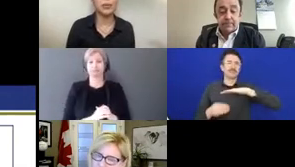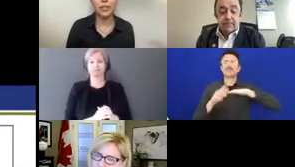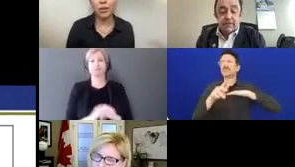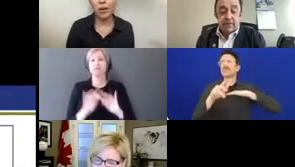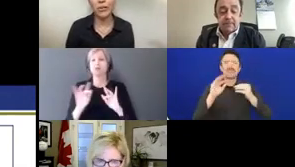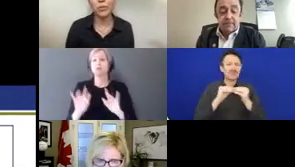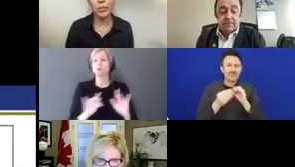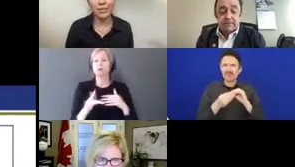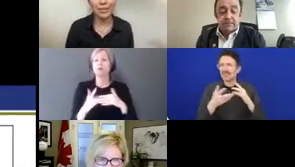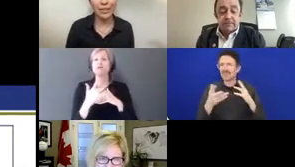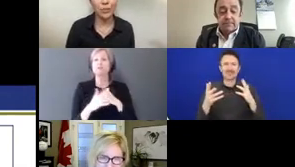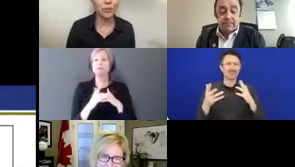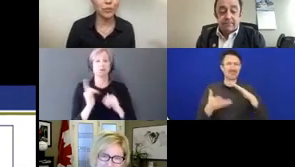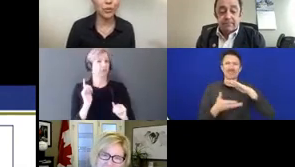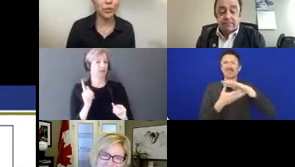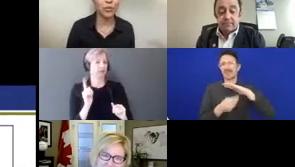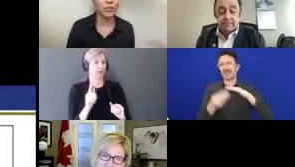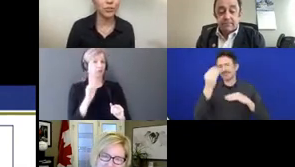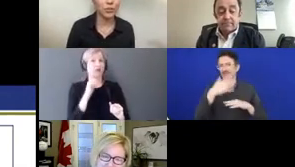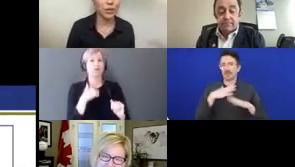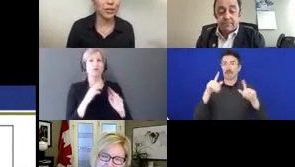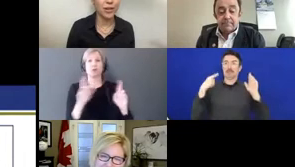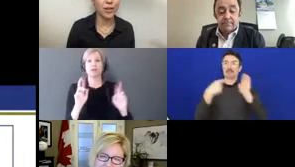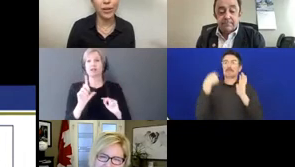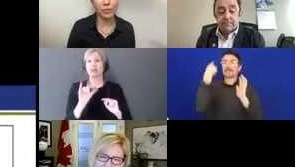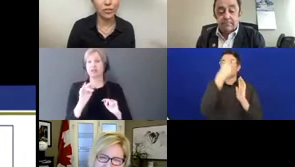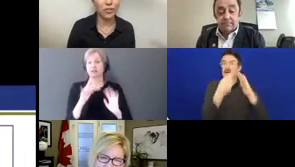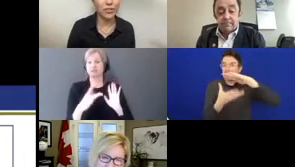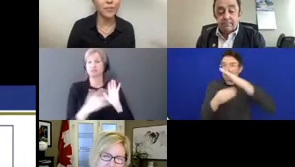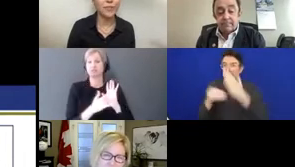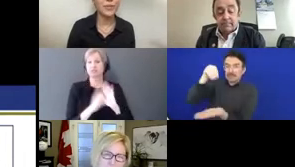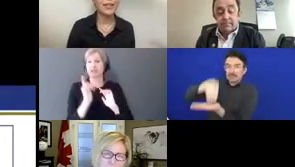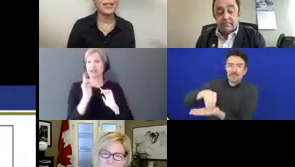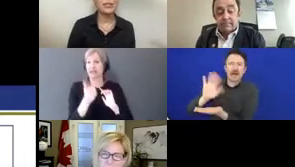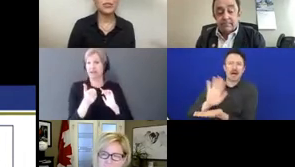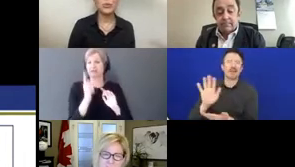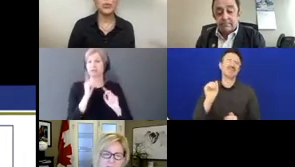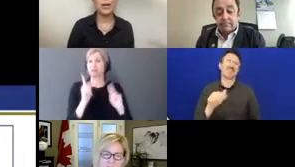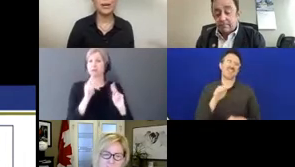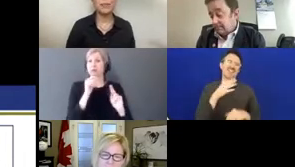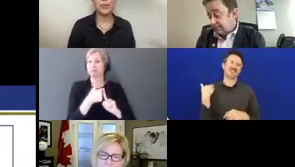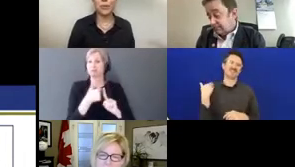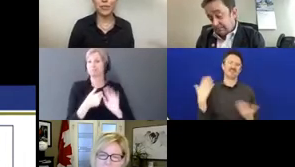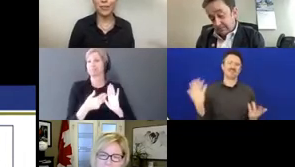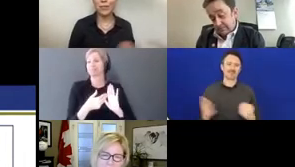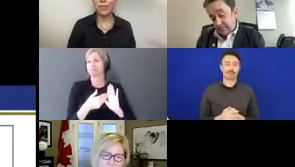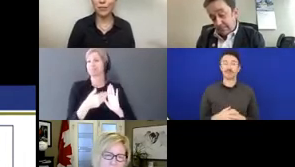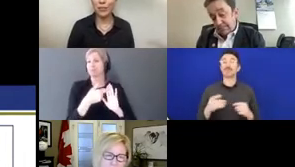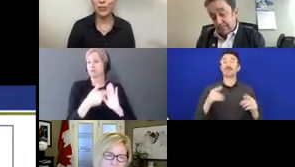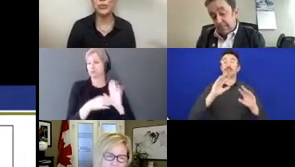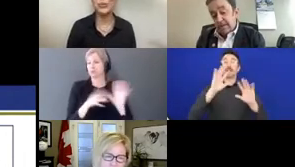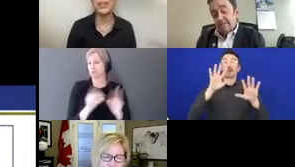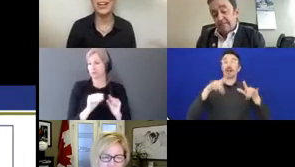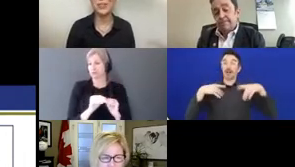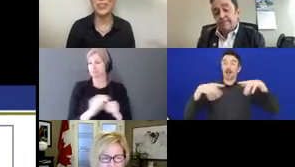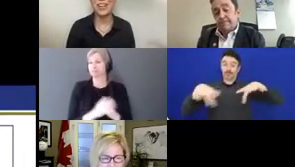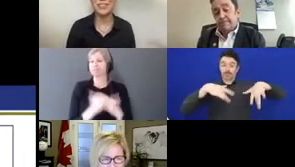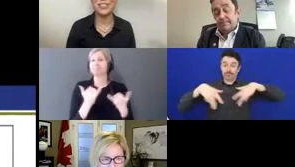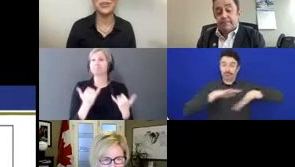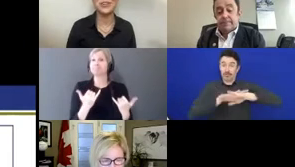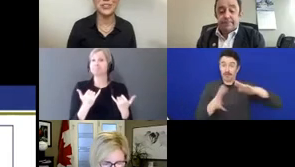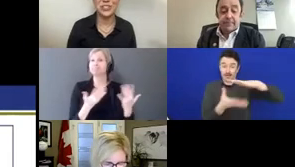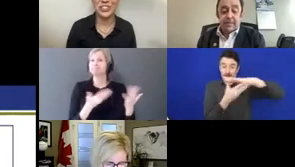available later on. We'll send a link with the recording for all those who have registered. So without further ado, we'll